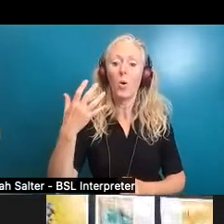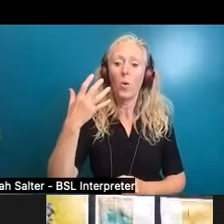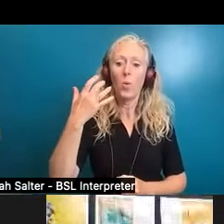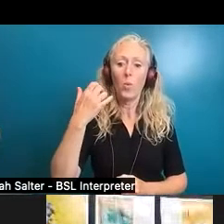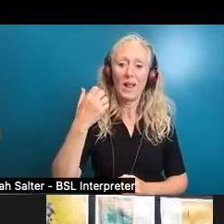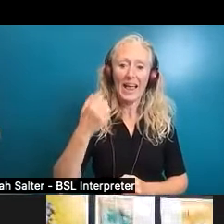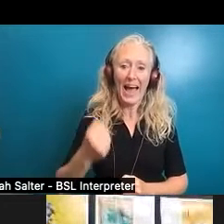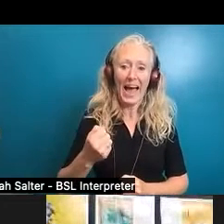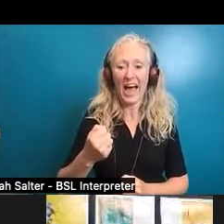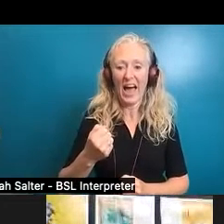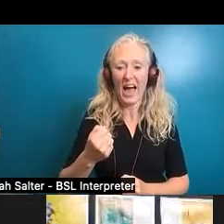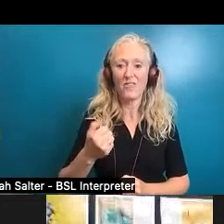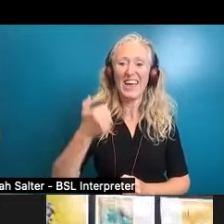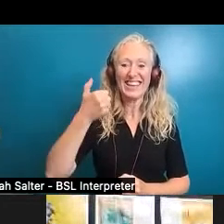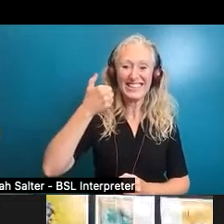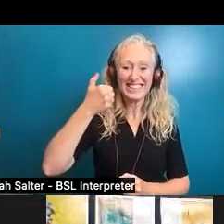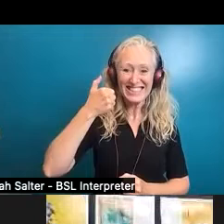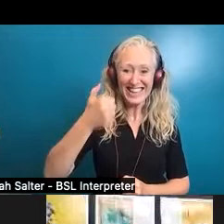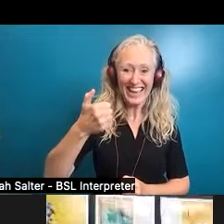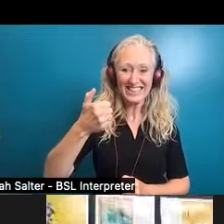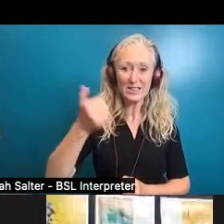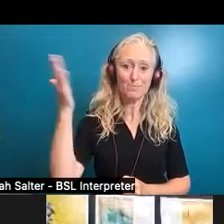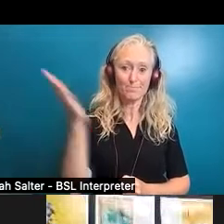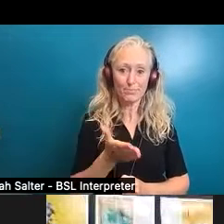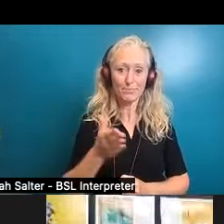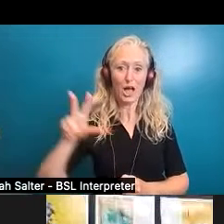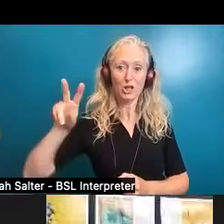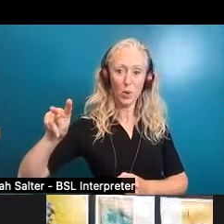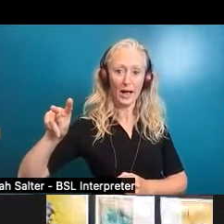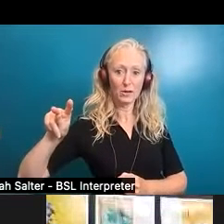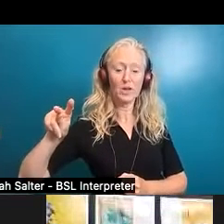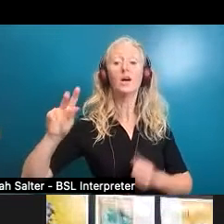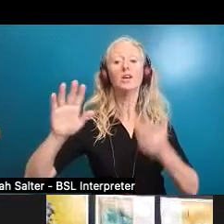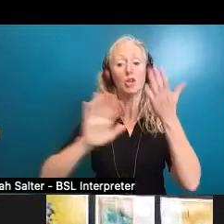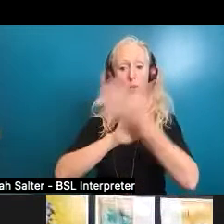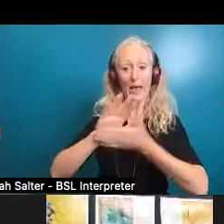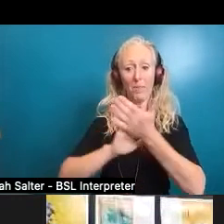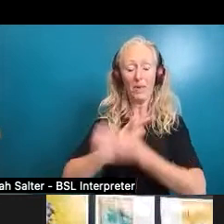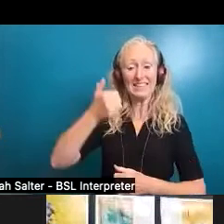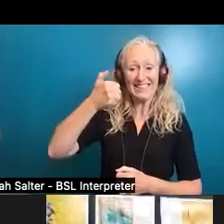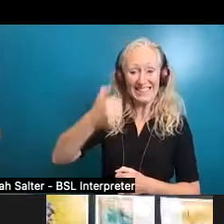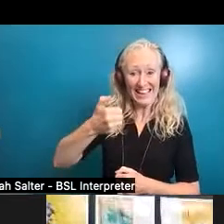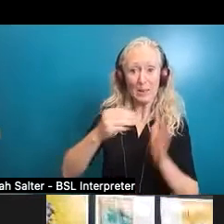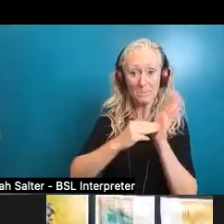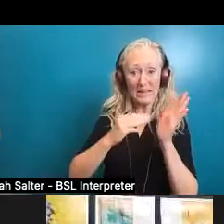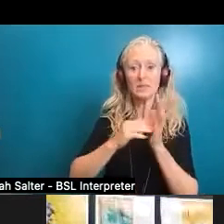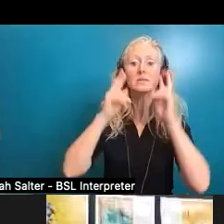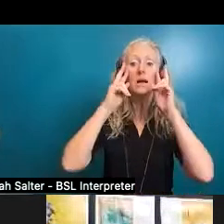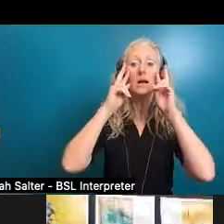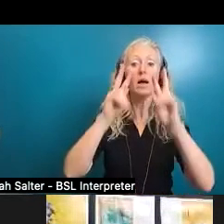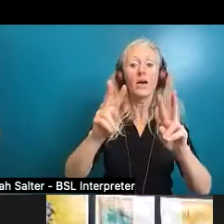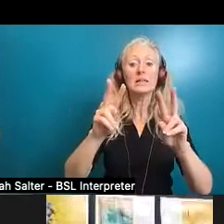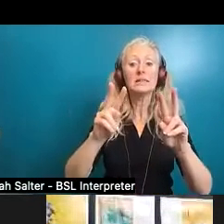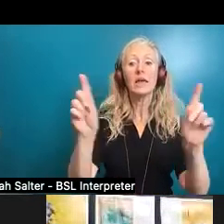patient can see at 6 meters what someone with normal vision can see standing 12 meters away. They can see